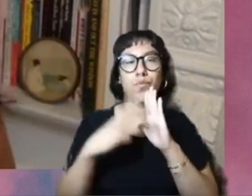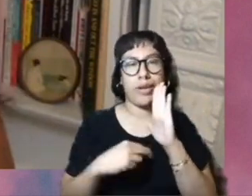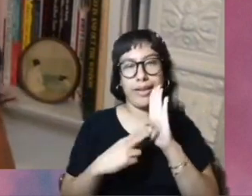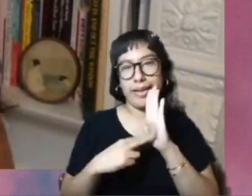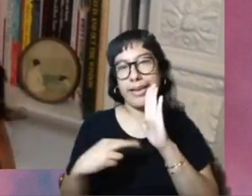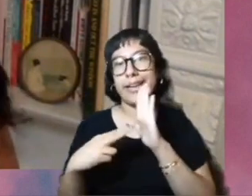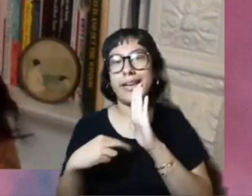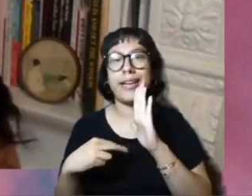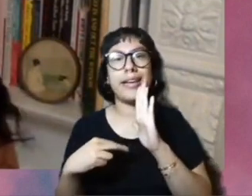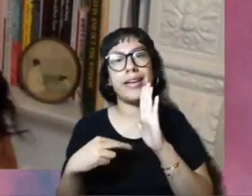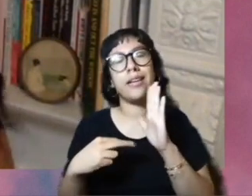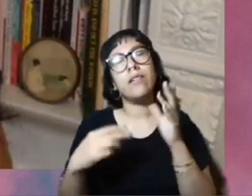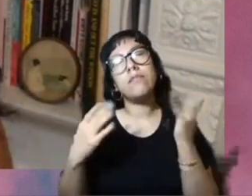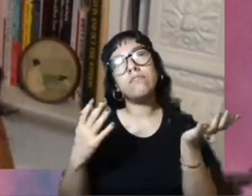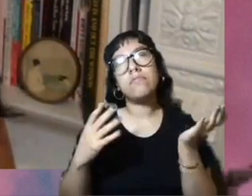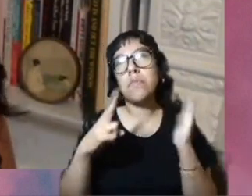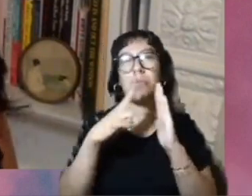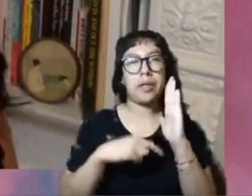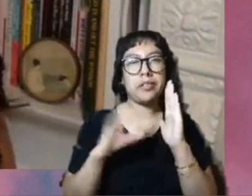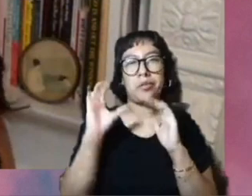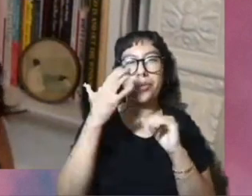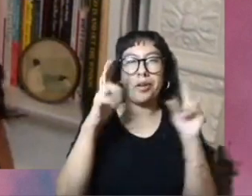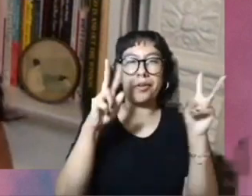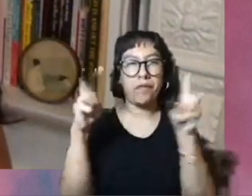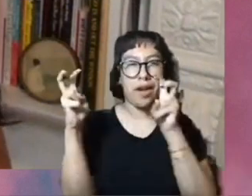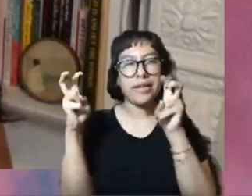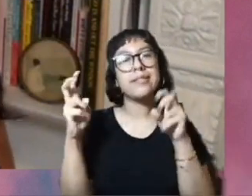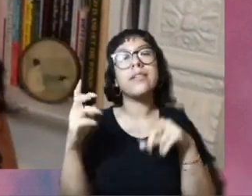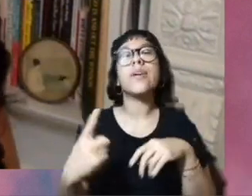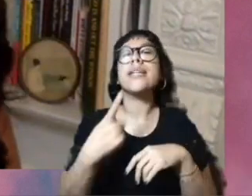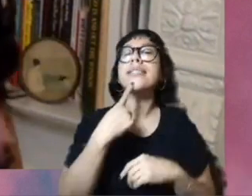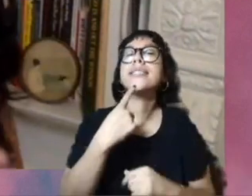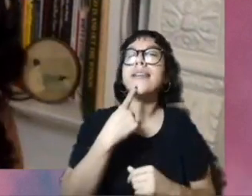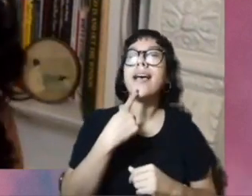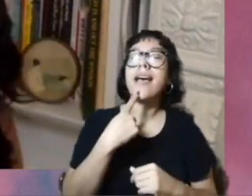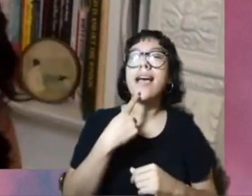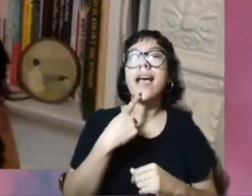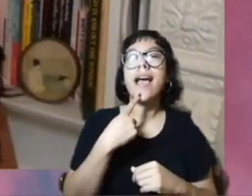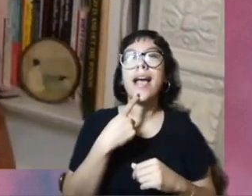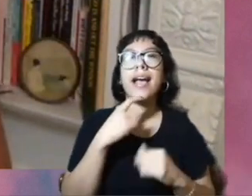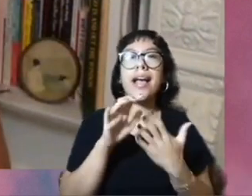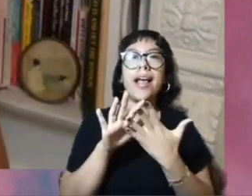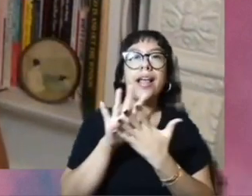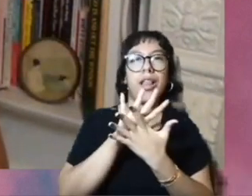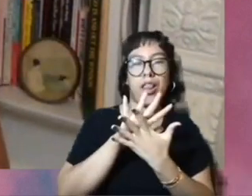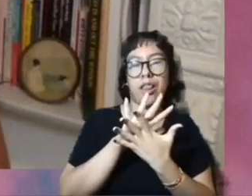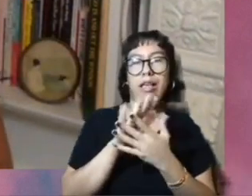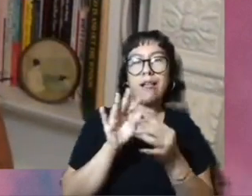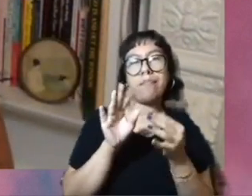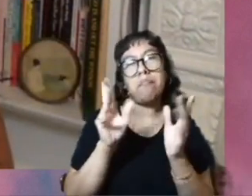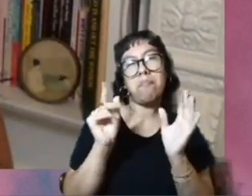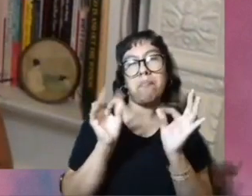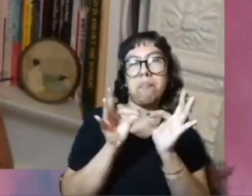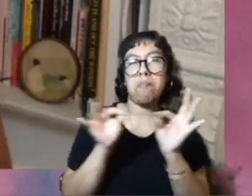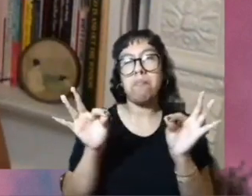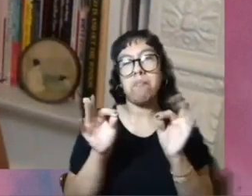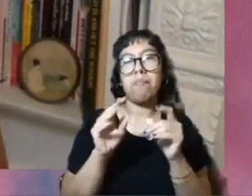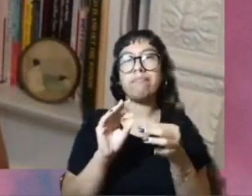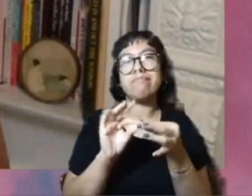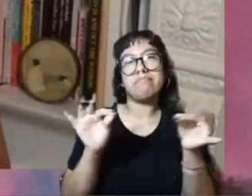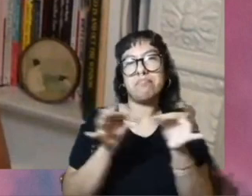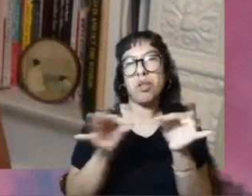even read is a weird phrase. I wanted to say to you the blurb that I wrote for this anthology,